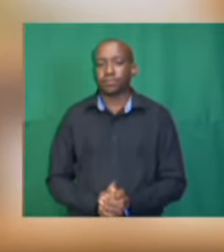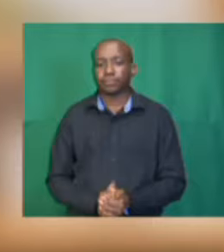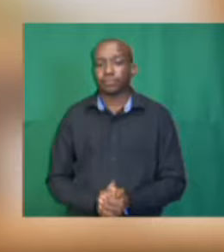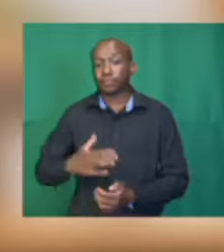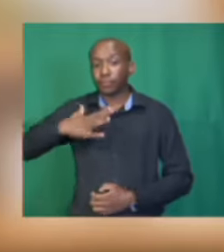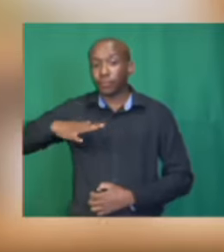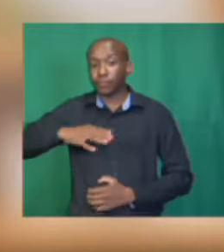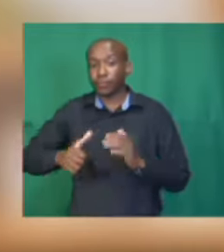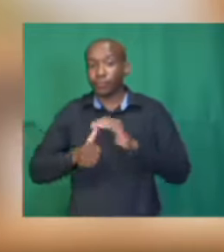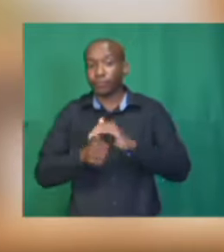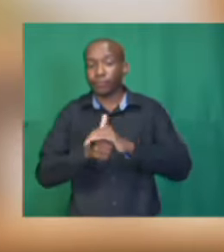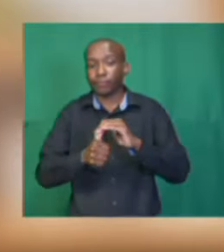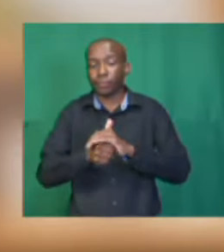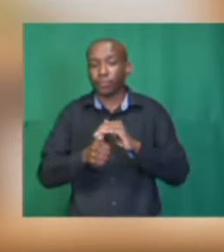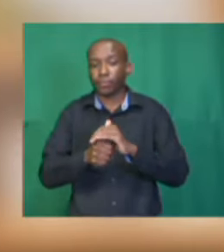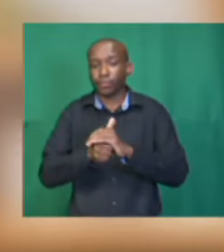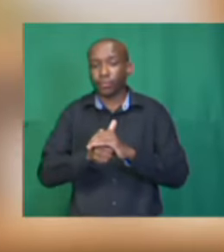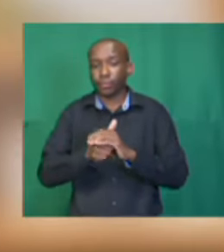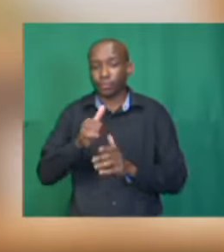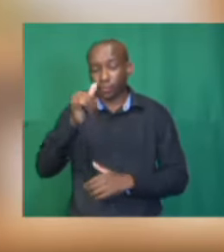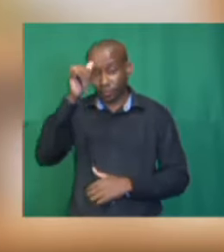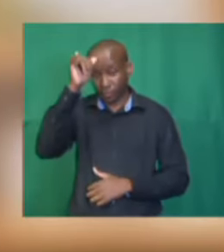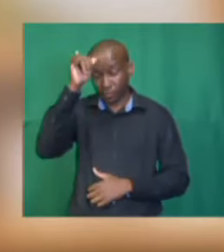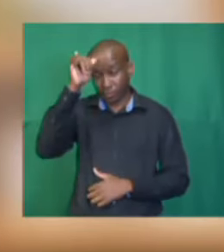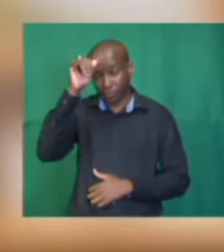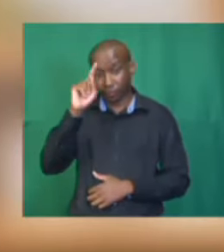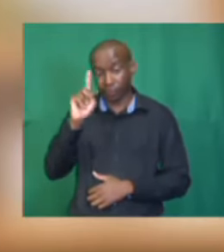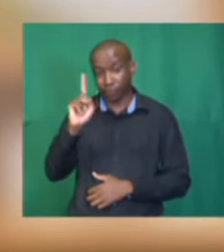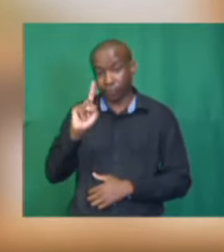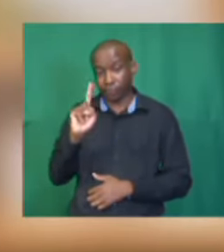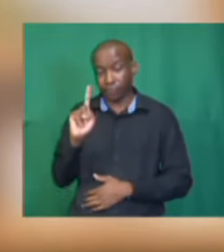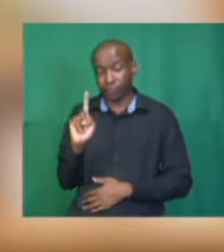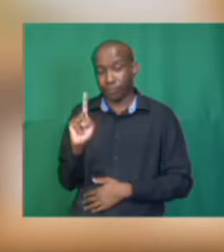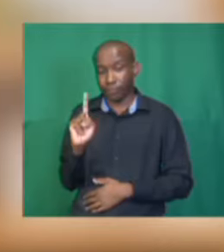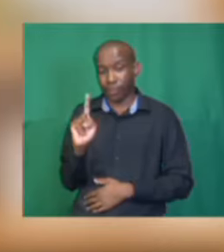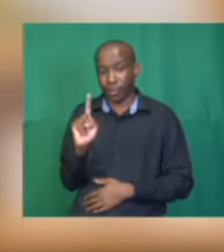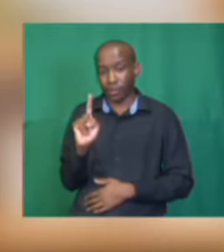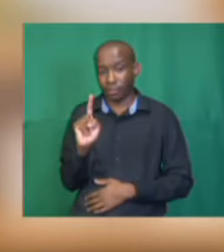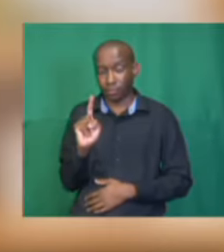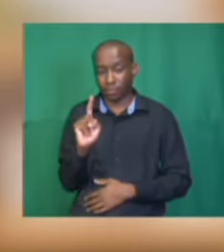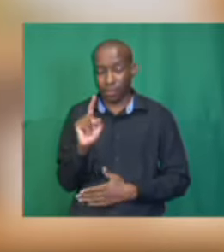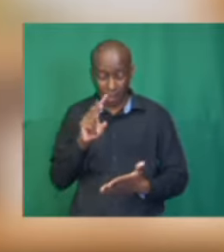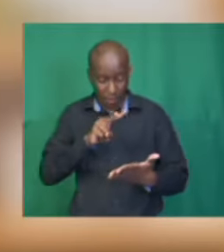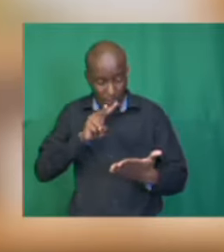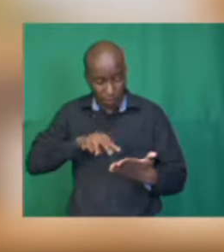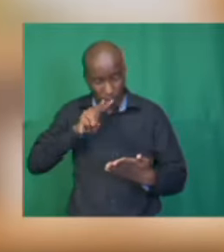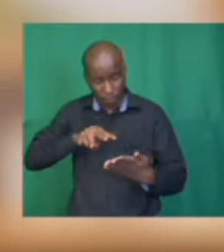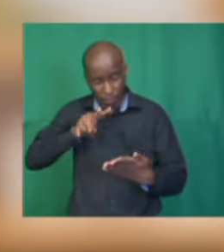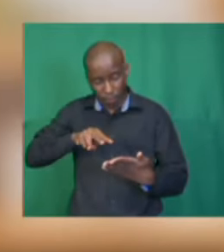Another important thing, learners, to note when we are looking at this story